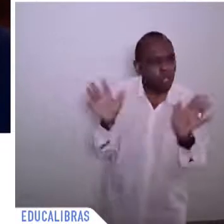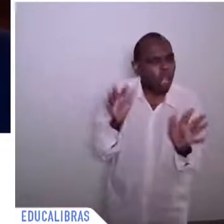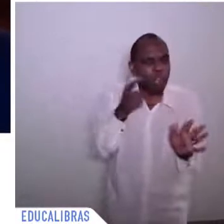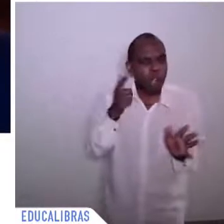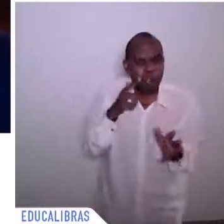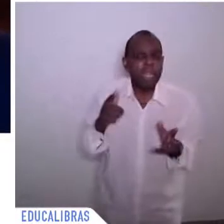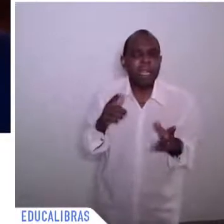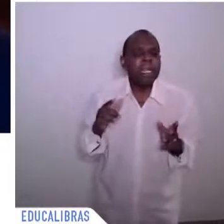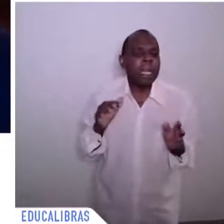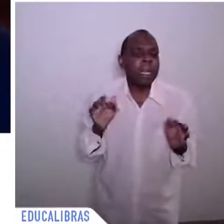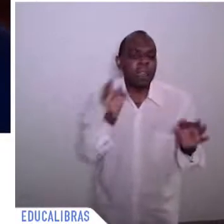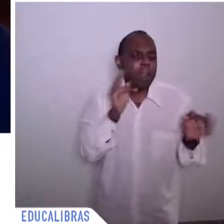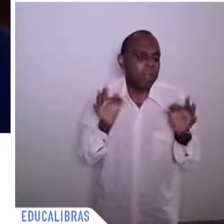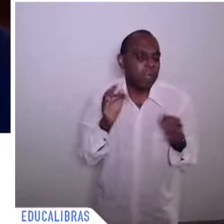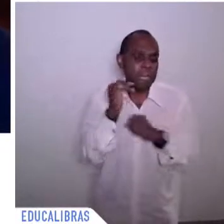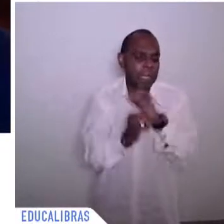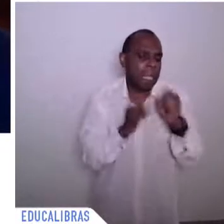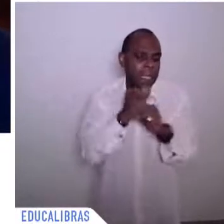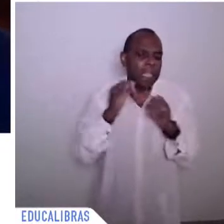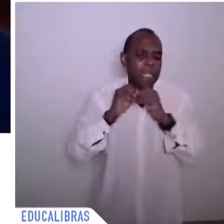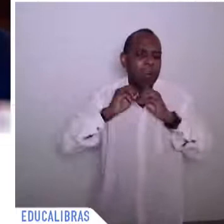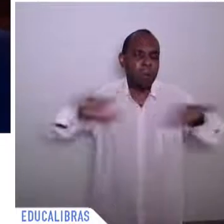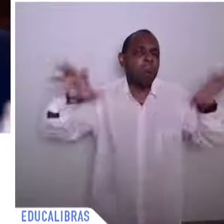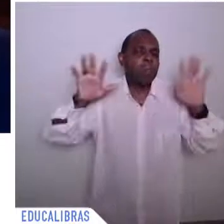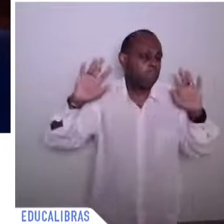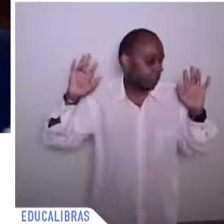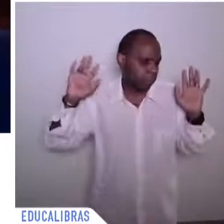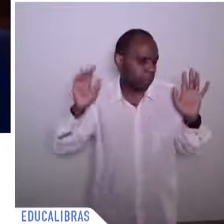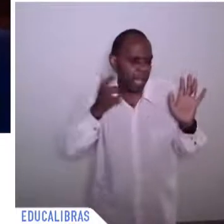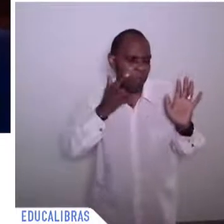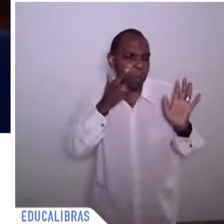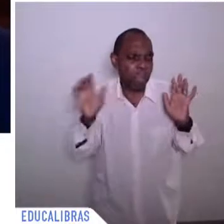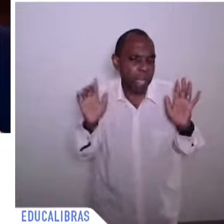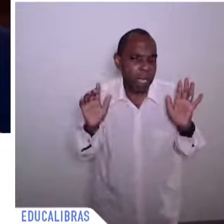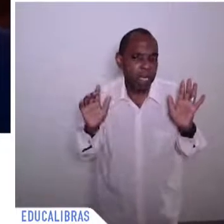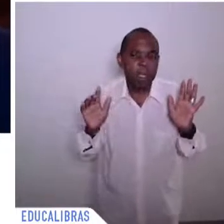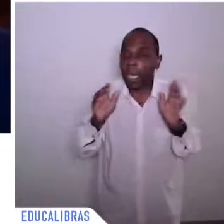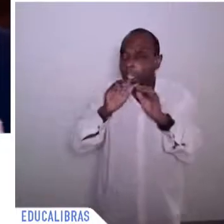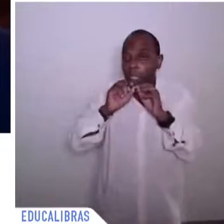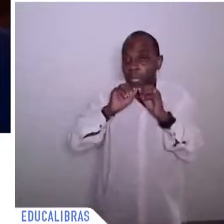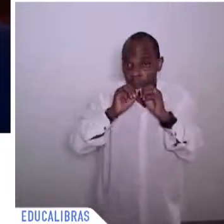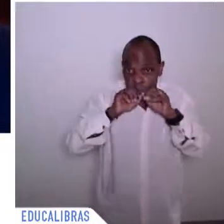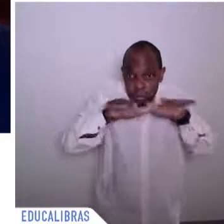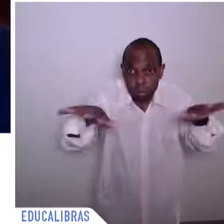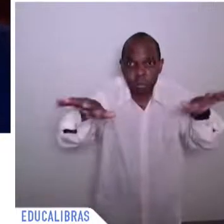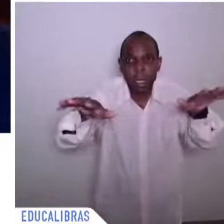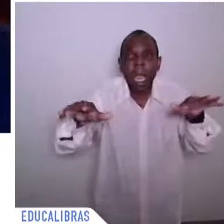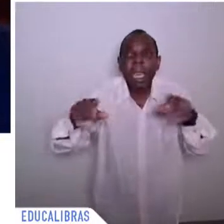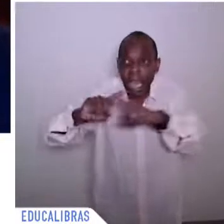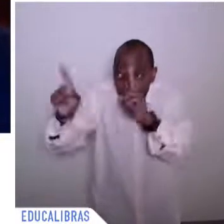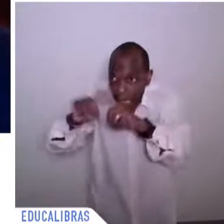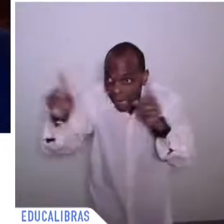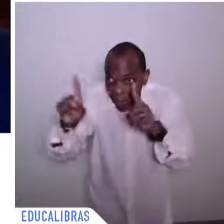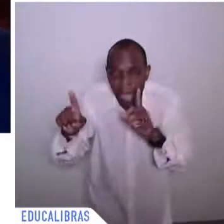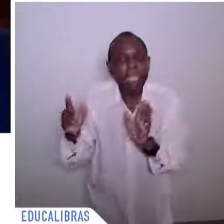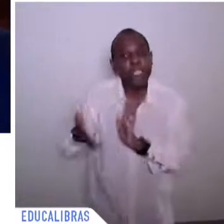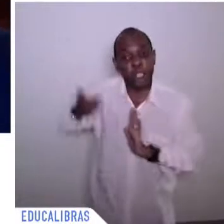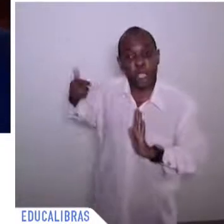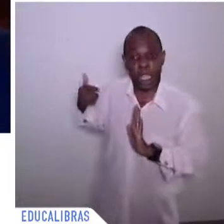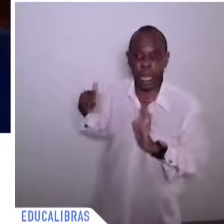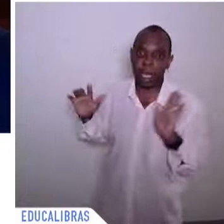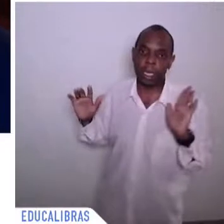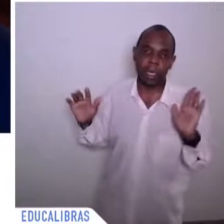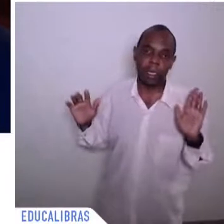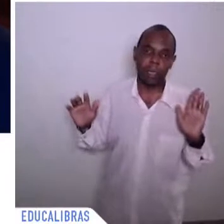they've done. What they're doing is kind of like this. Let's throw this on Twitter. Let's see who complains, who says it's okay. We